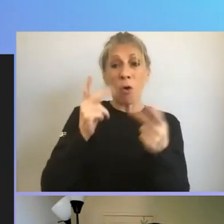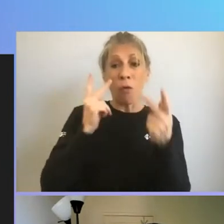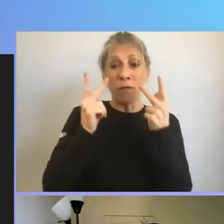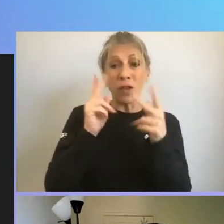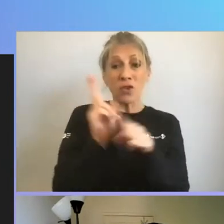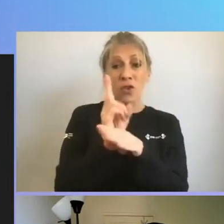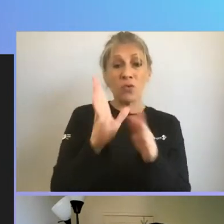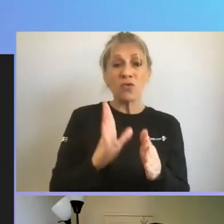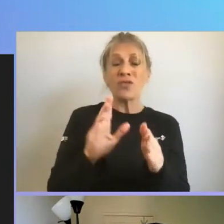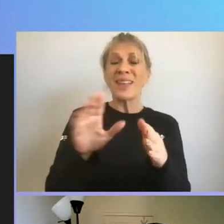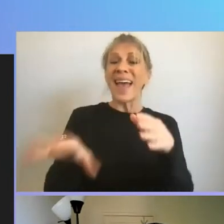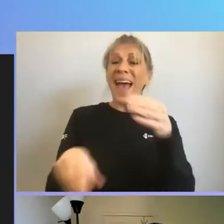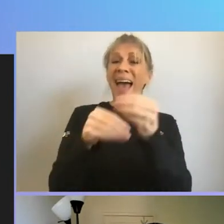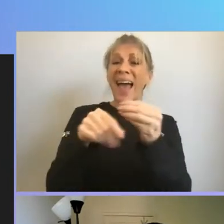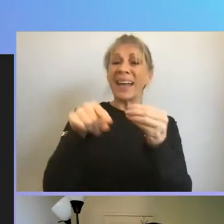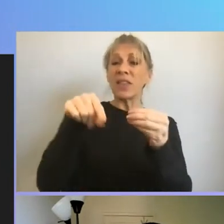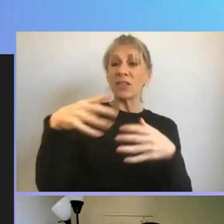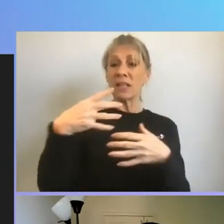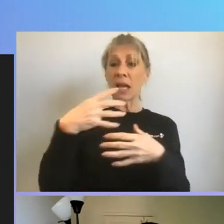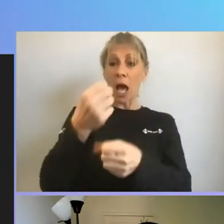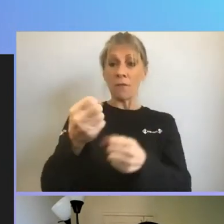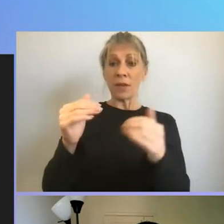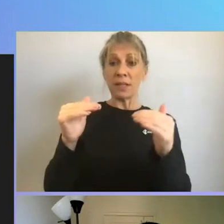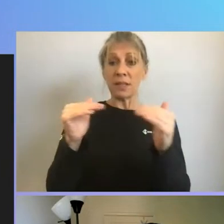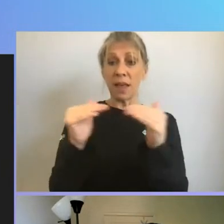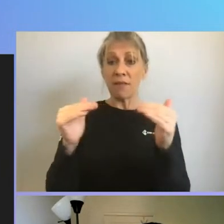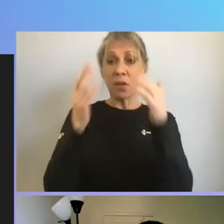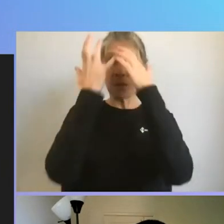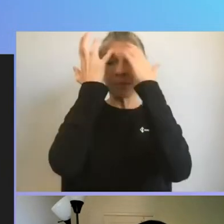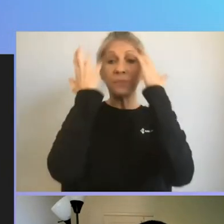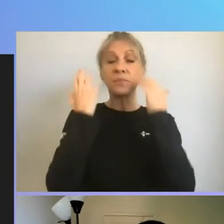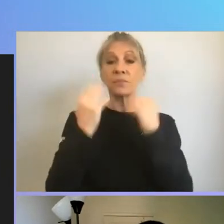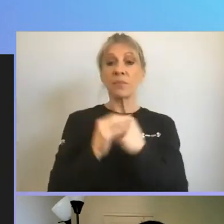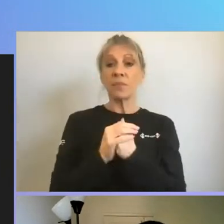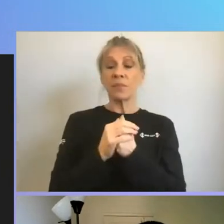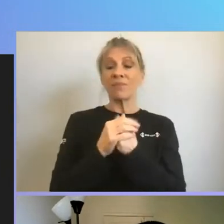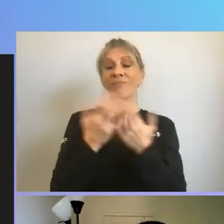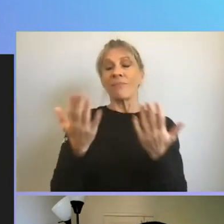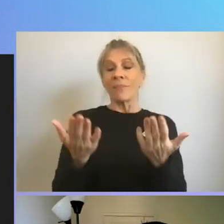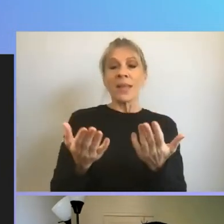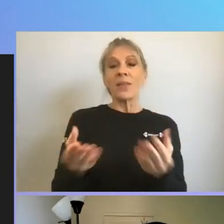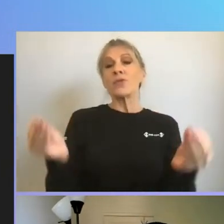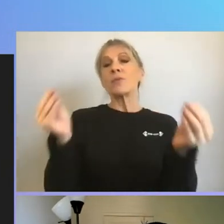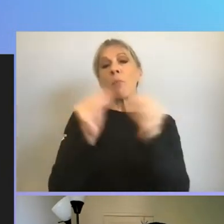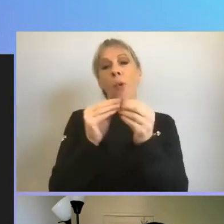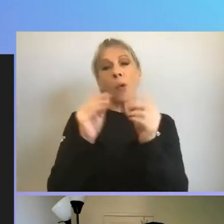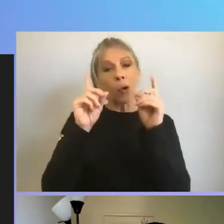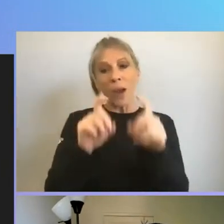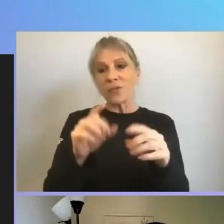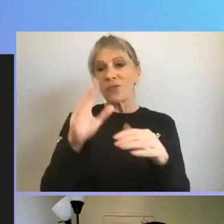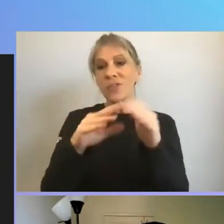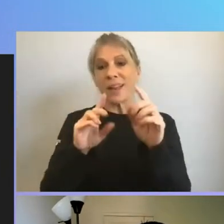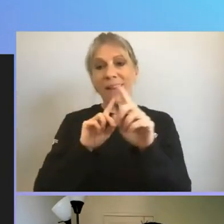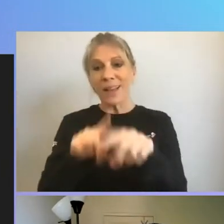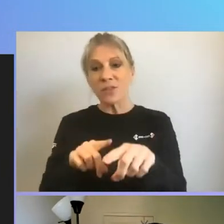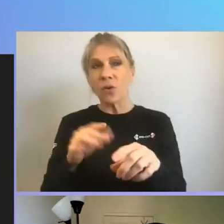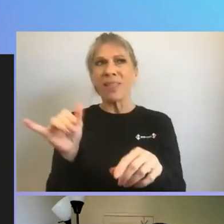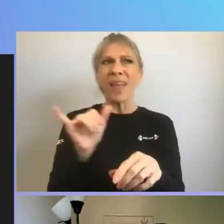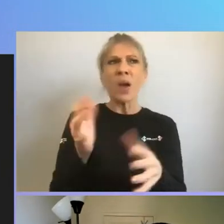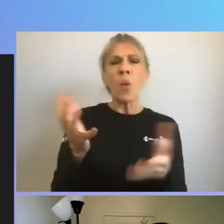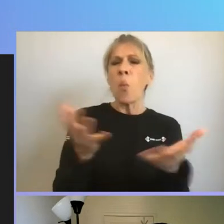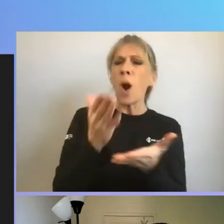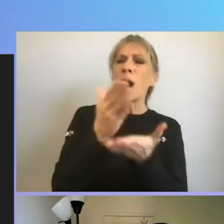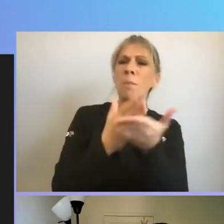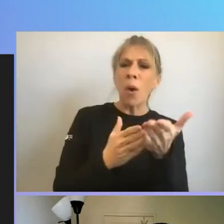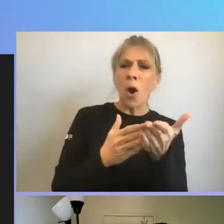adding this confidence level actually raises more questions than they answer, such as what part of that alt text has